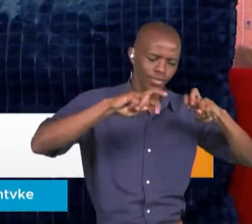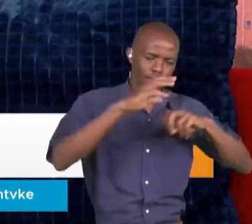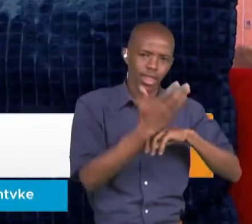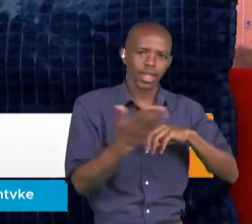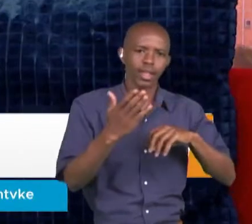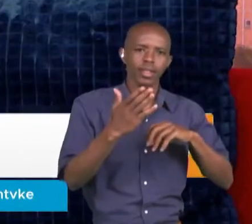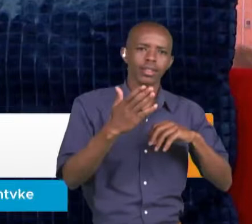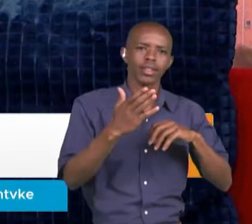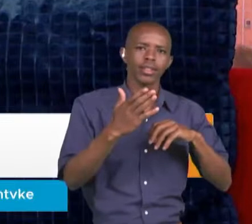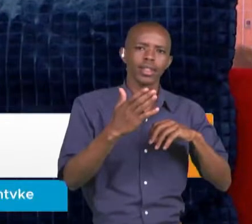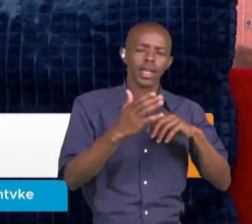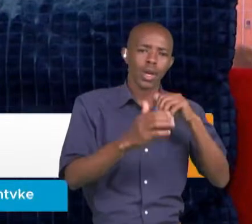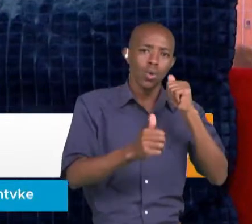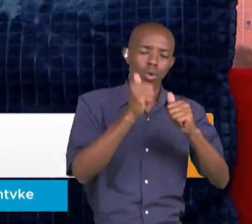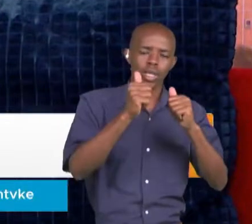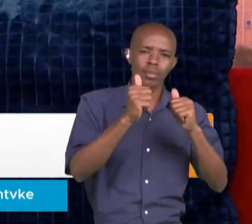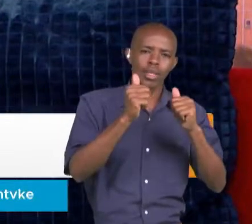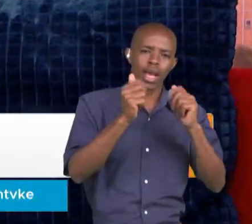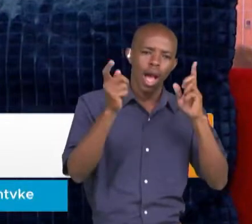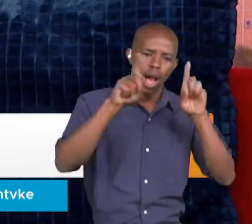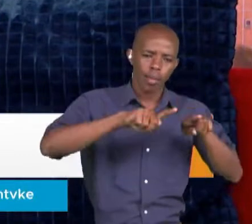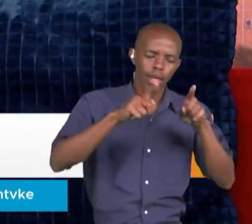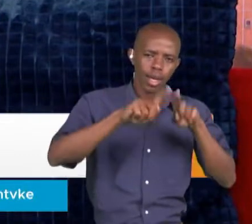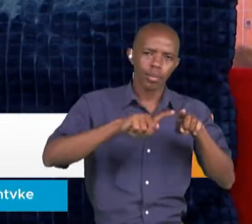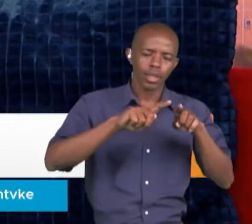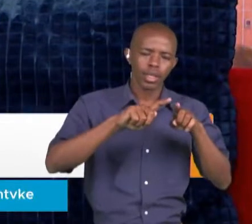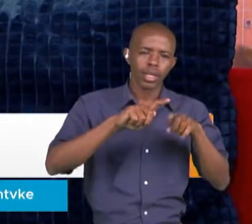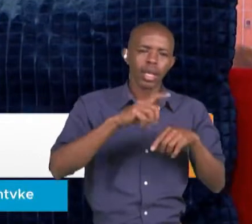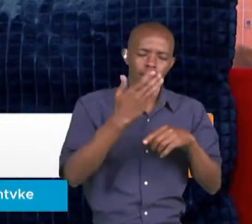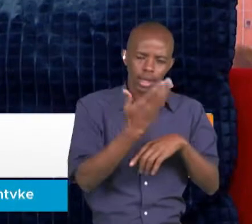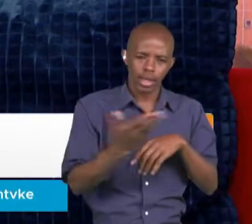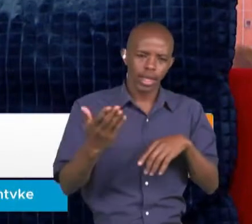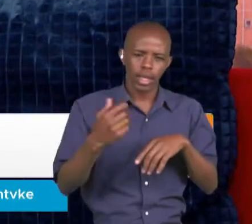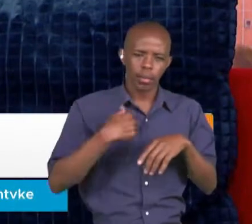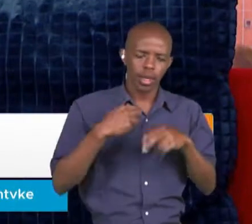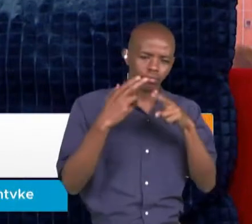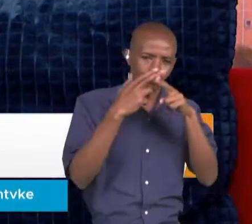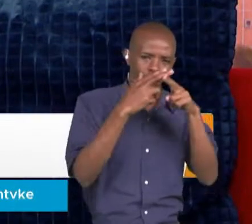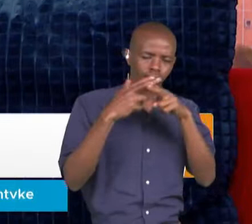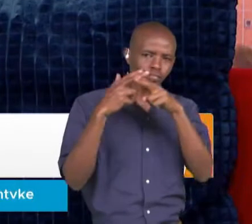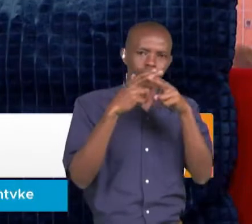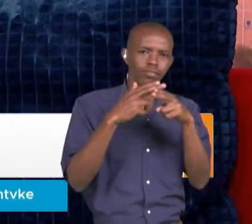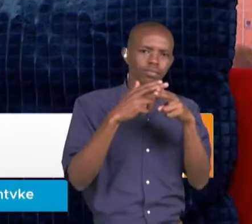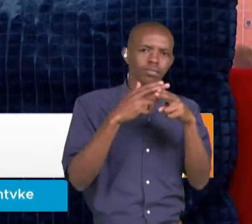something that has been generating, and something that I am keen that will